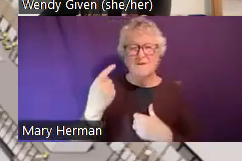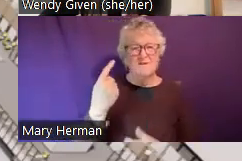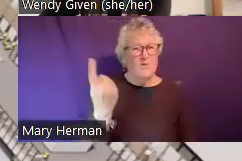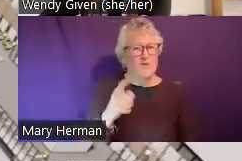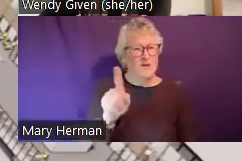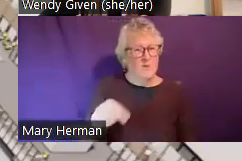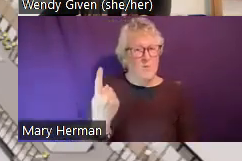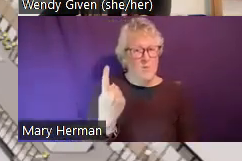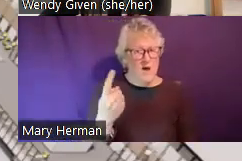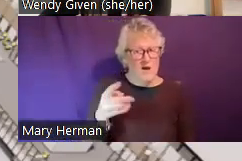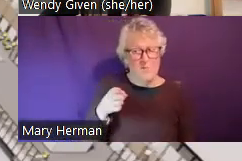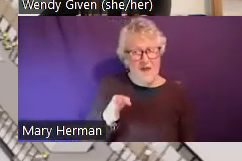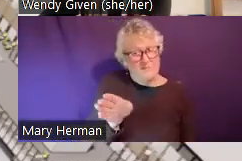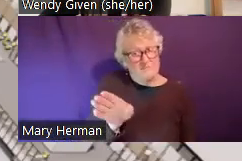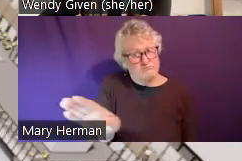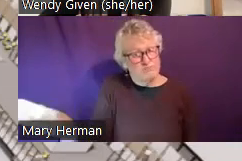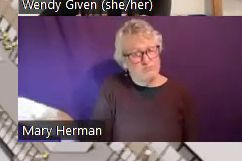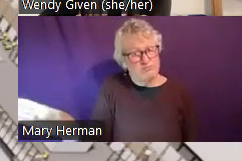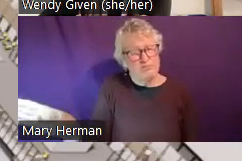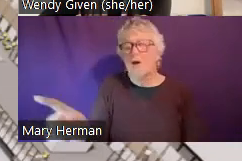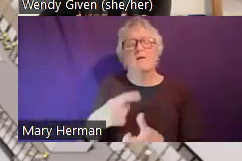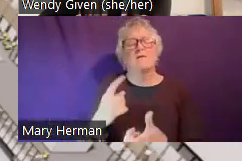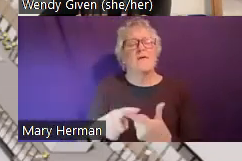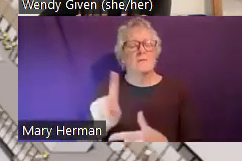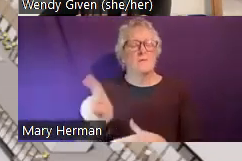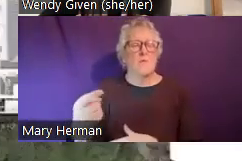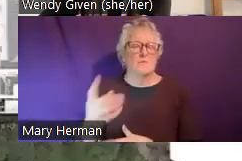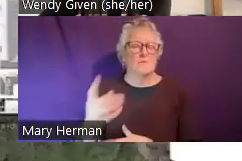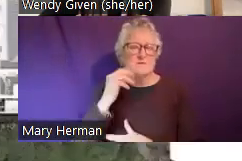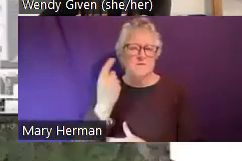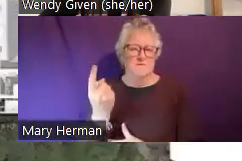one of them at this time.